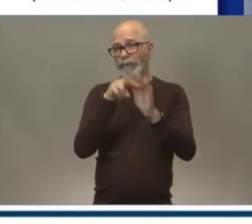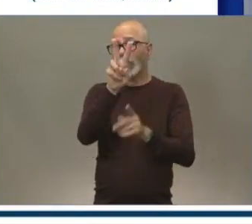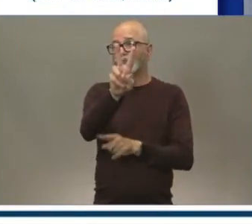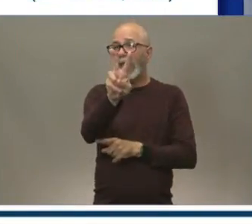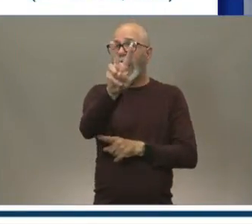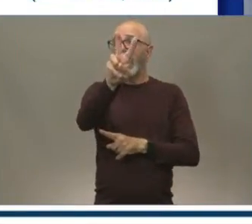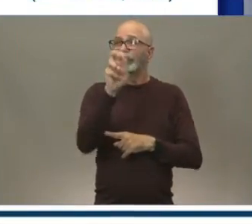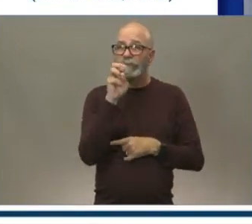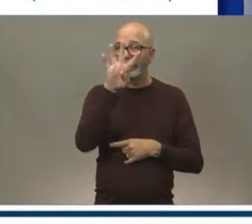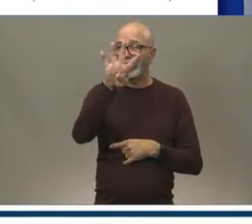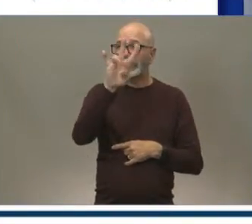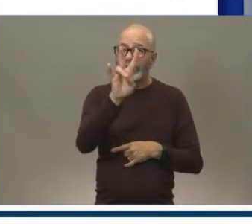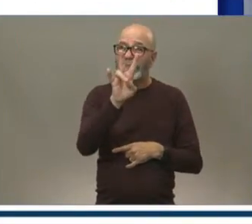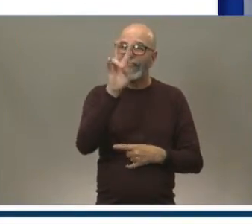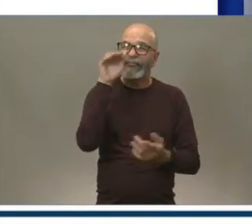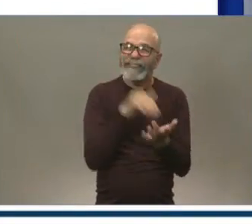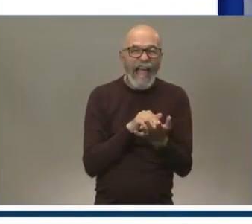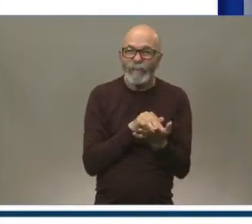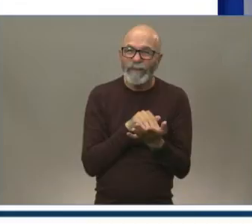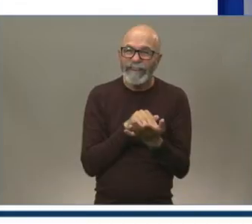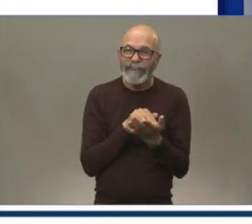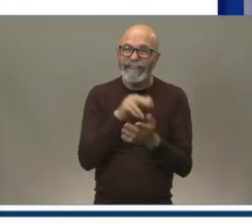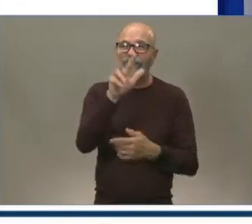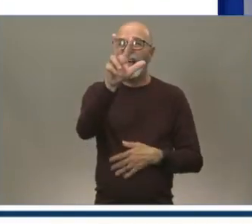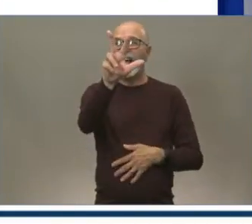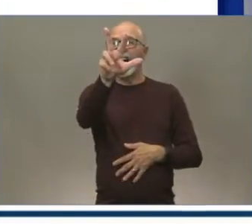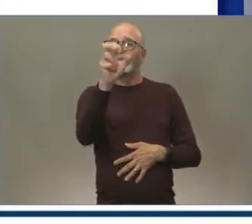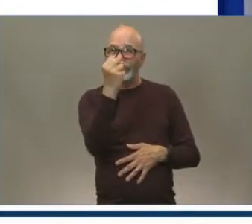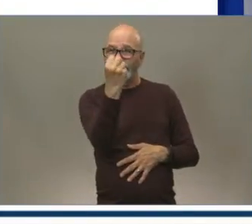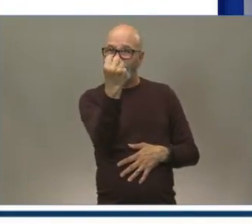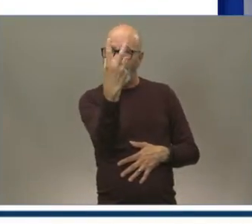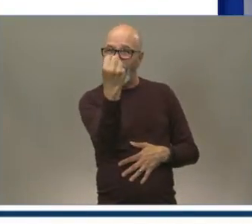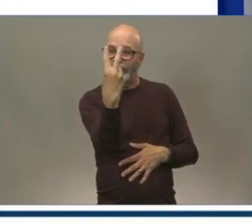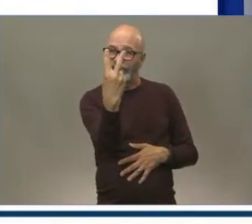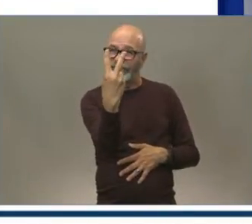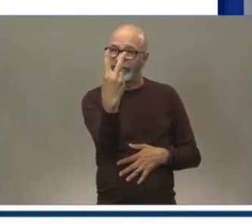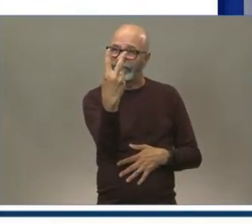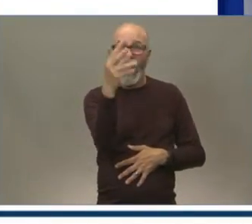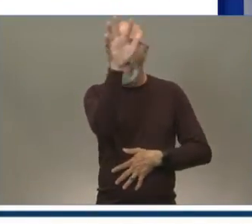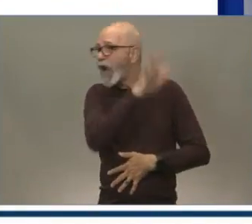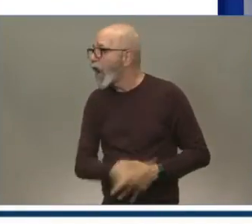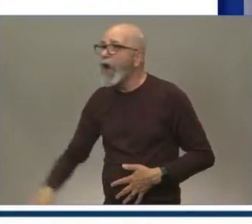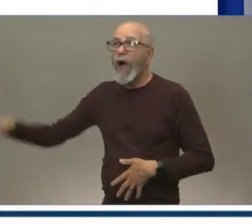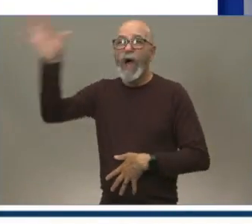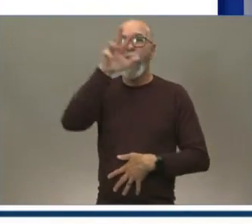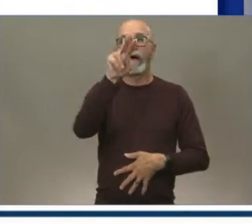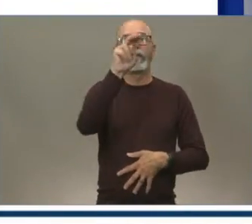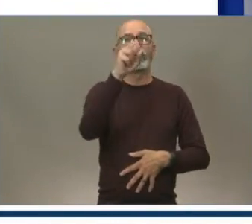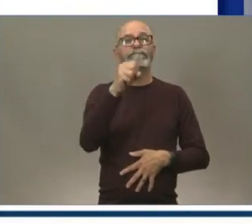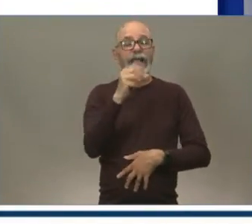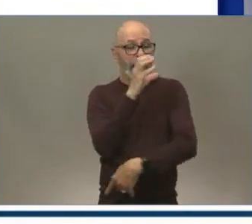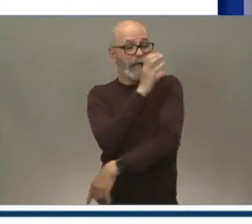247,312 doses administered across the province, and yesterday the clinic staff delivered a record high of